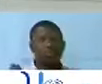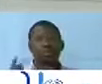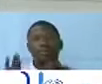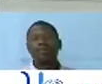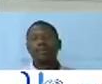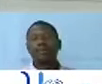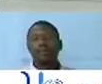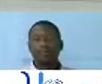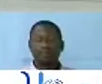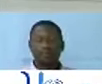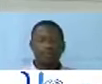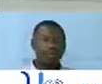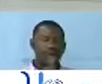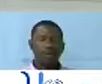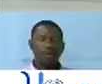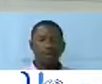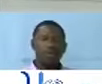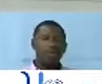were informed that